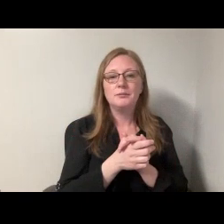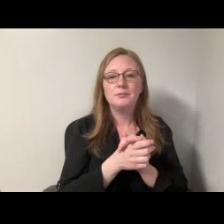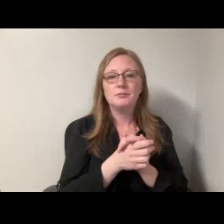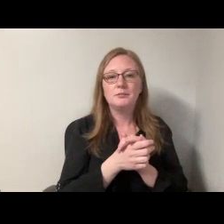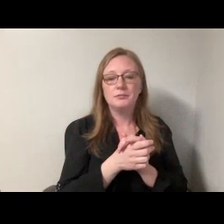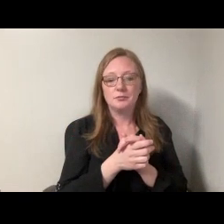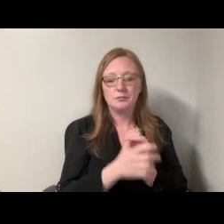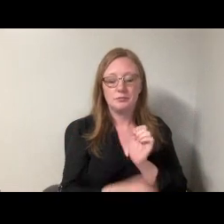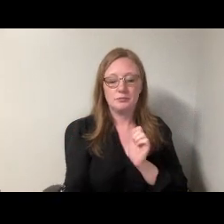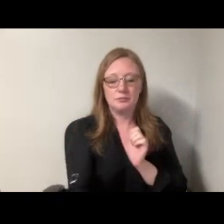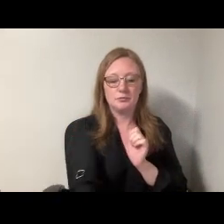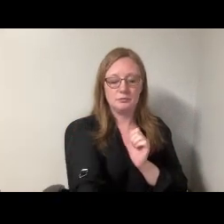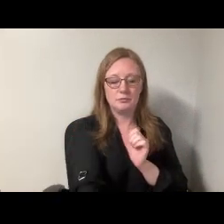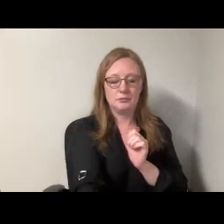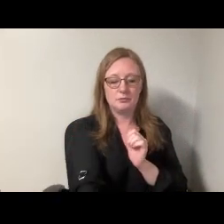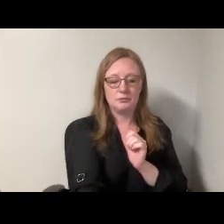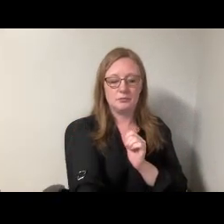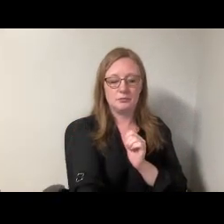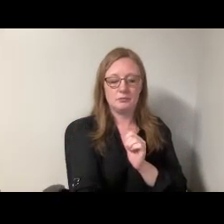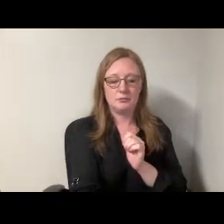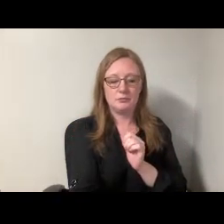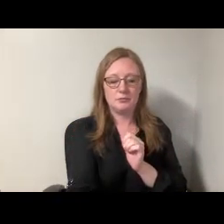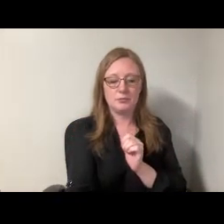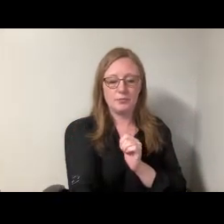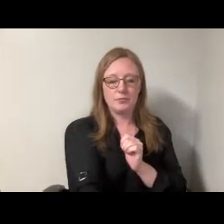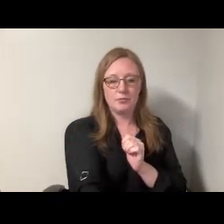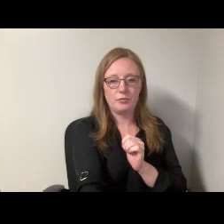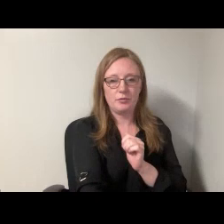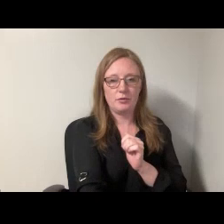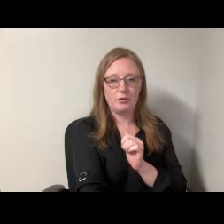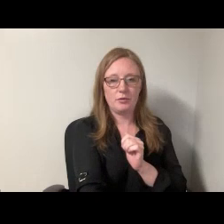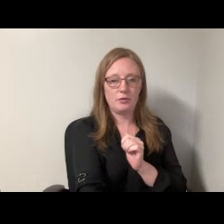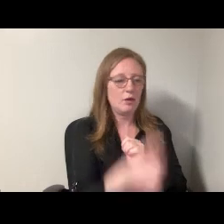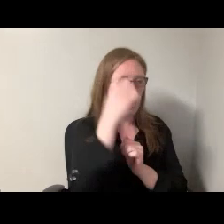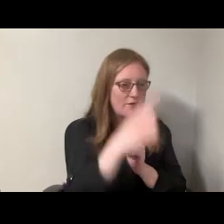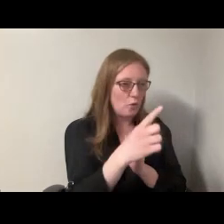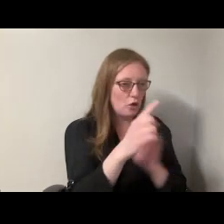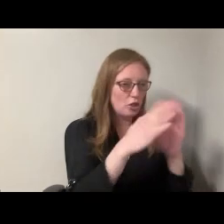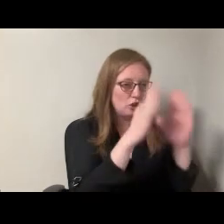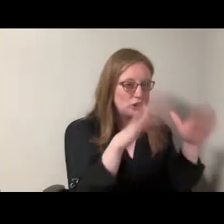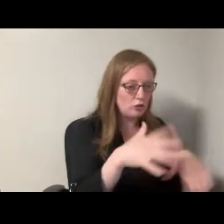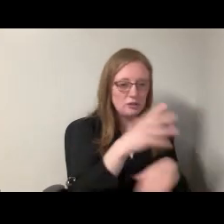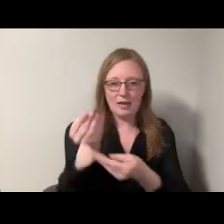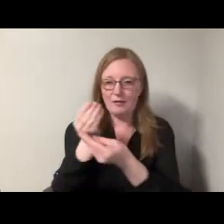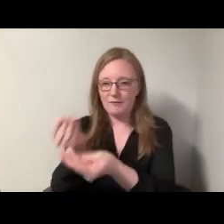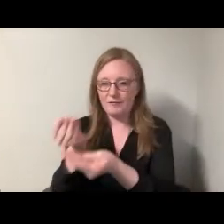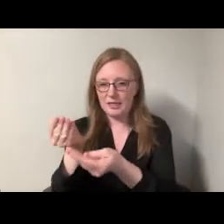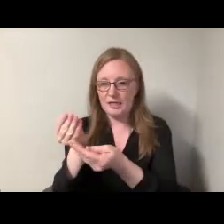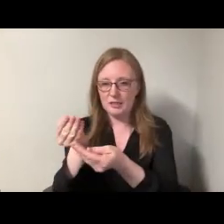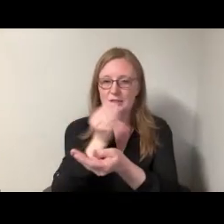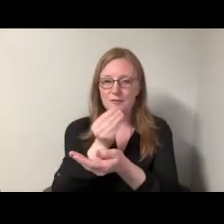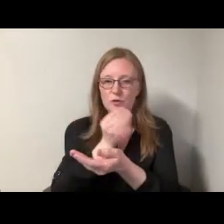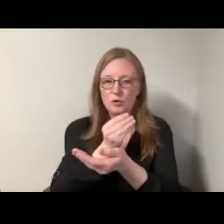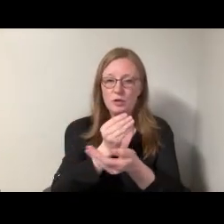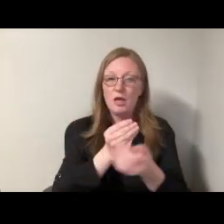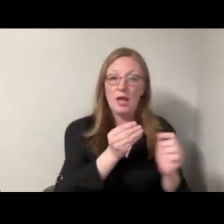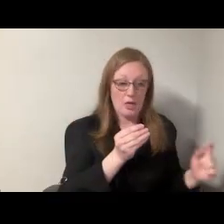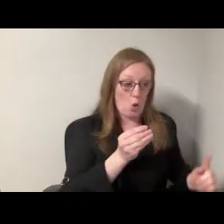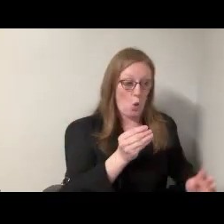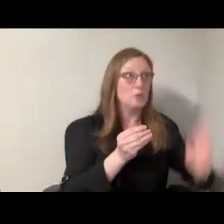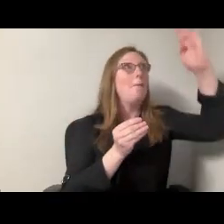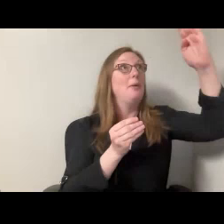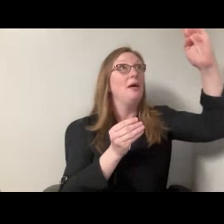some service deliveries, for sheltering or feeding and distribution. It always starts, it goes up, it peaks for a few days,